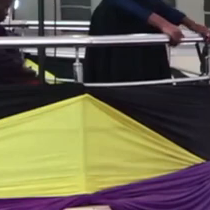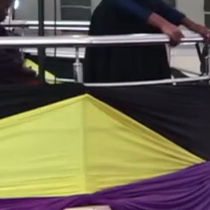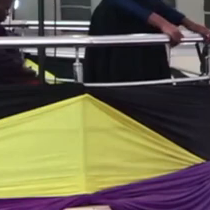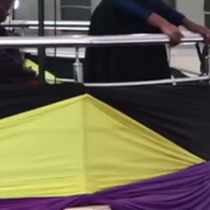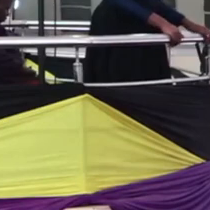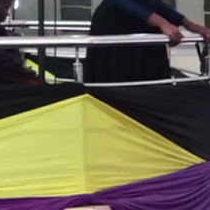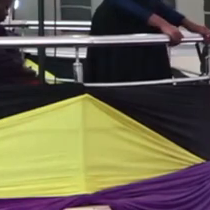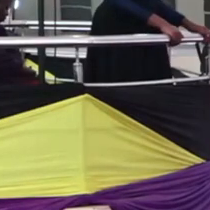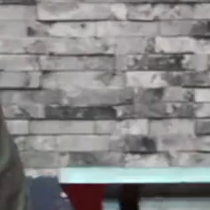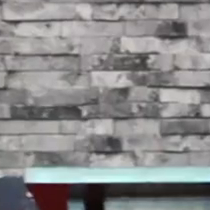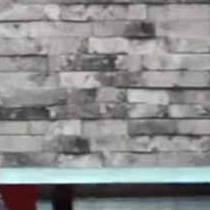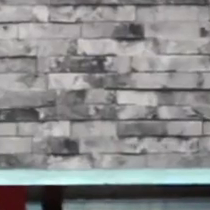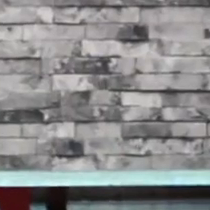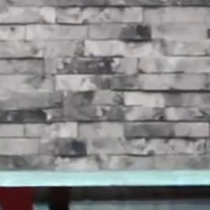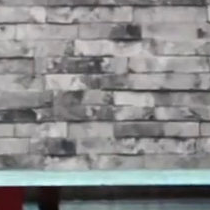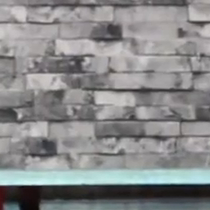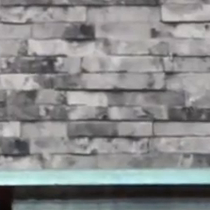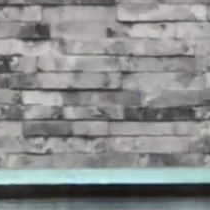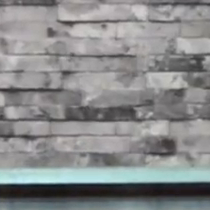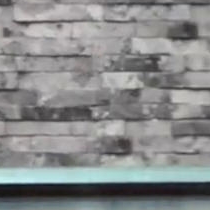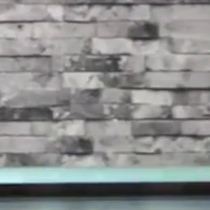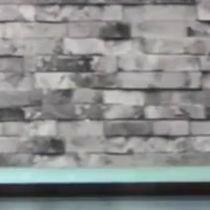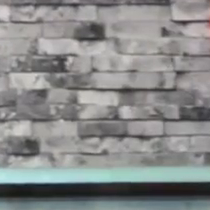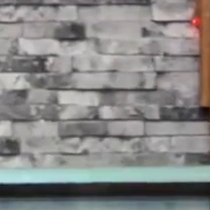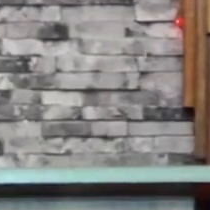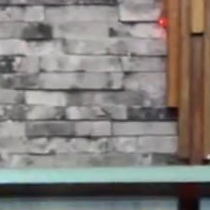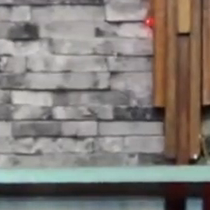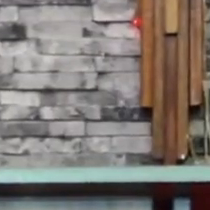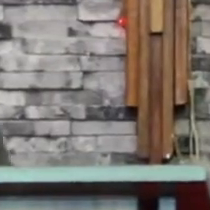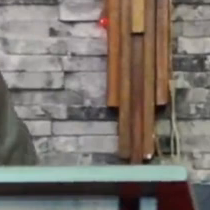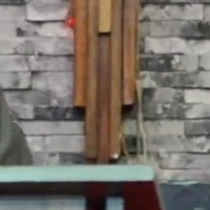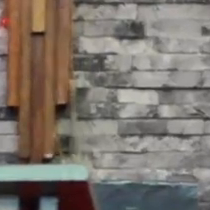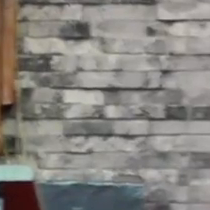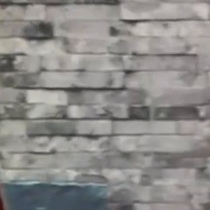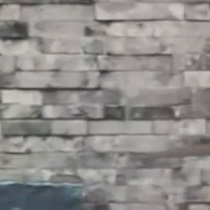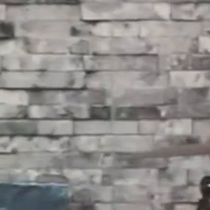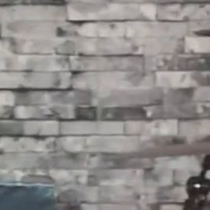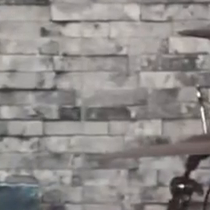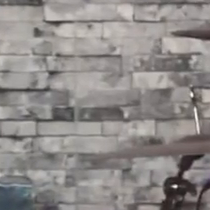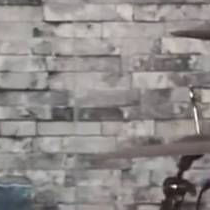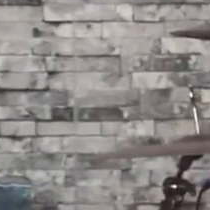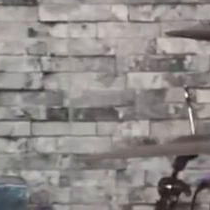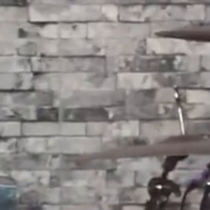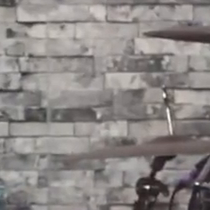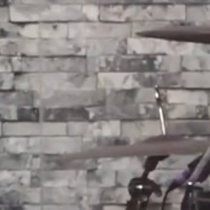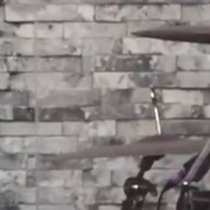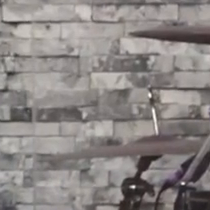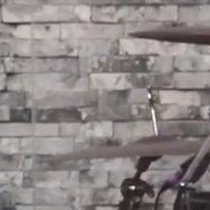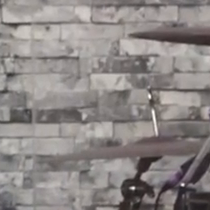and release yourself there in the name of Jesus. In the name of Jesus. Blessed